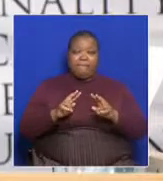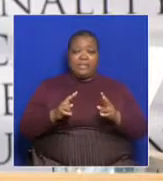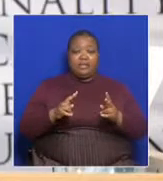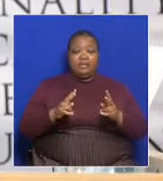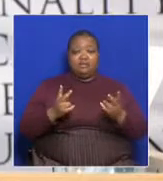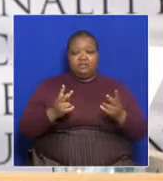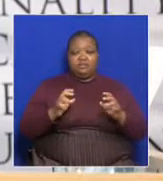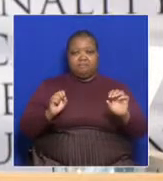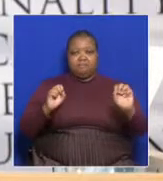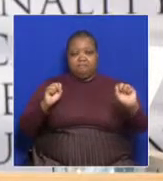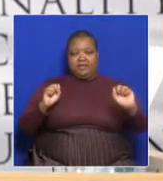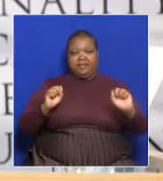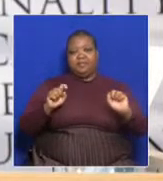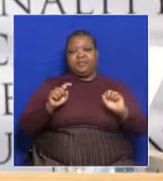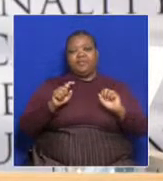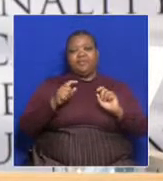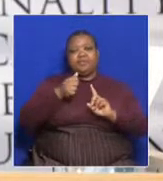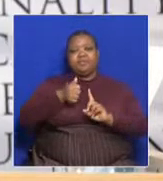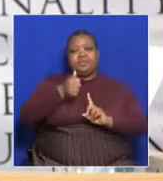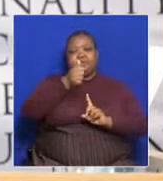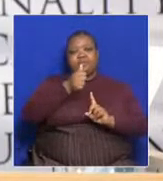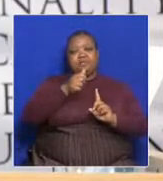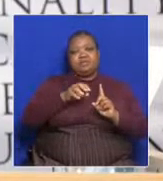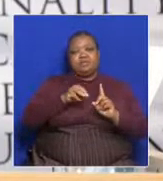Warrant Officer Mpangasa opened the inquiry file,